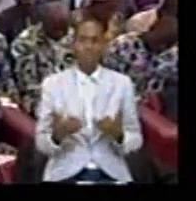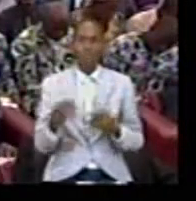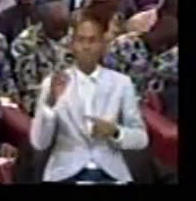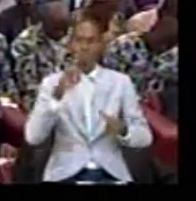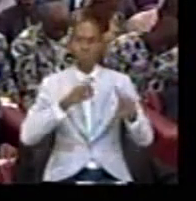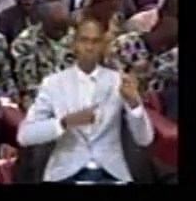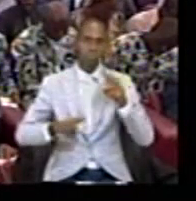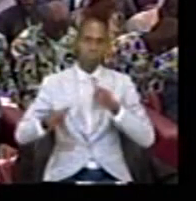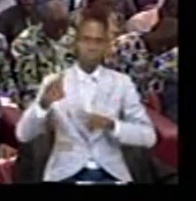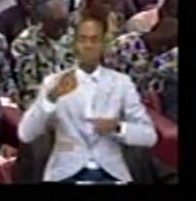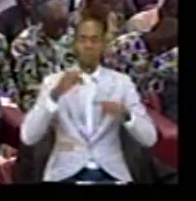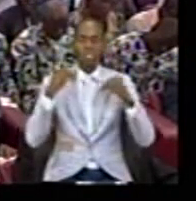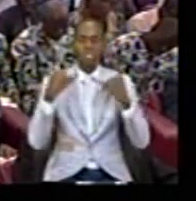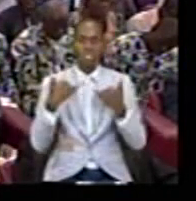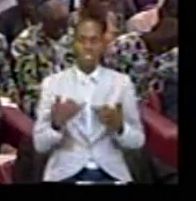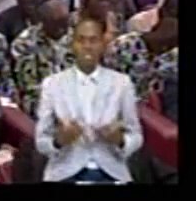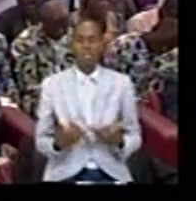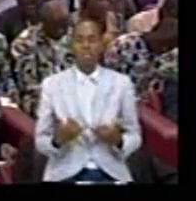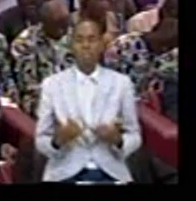Somebody say now.